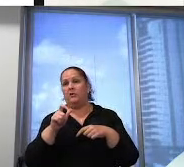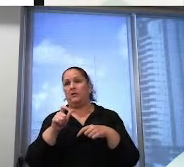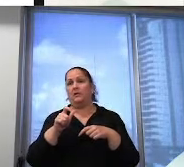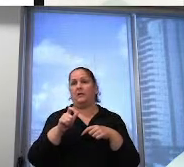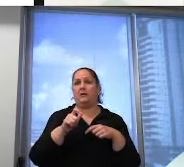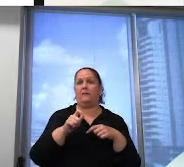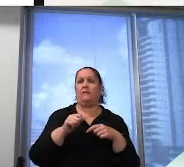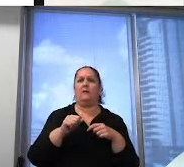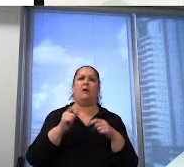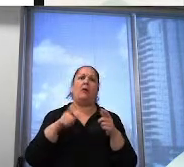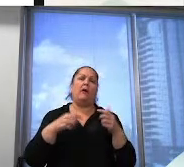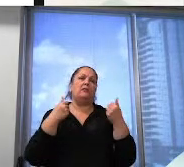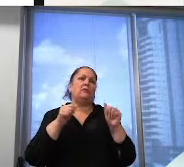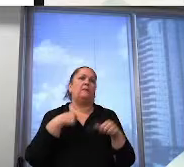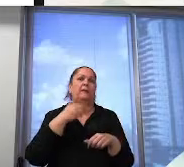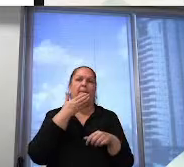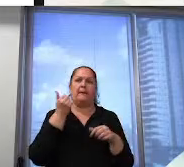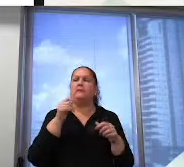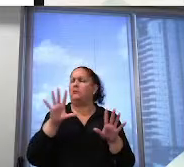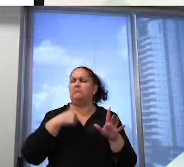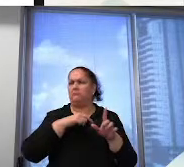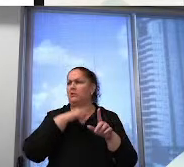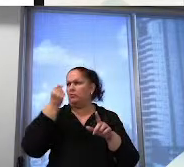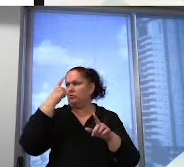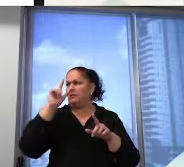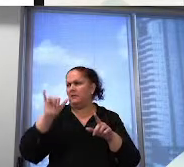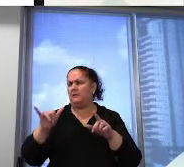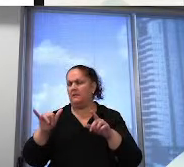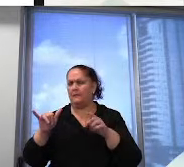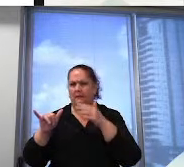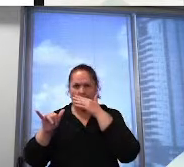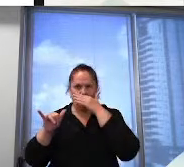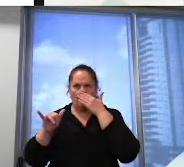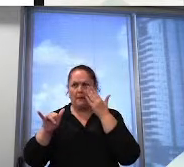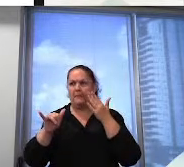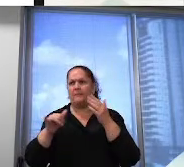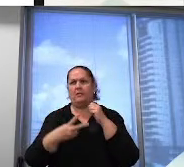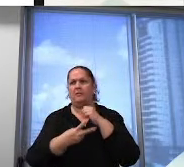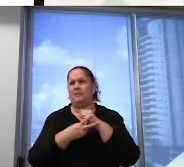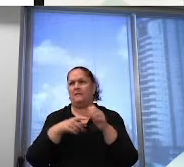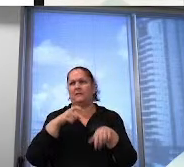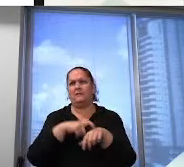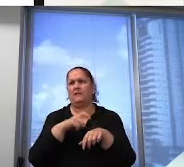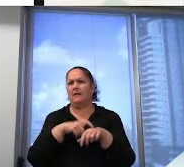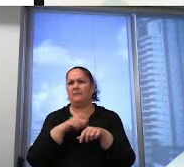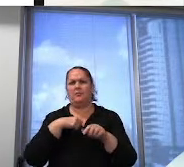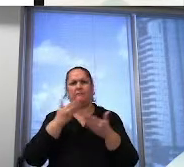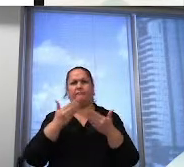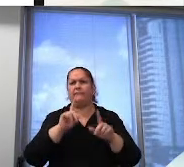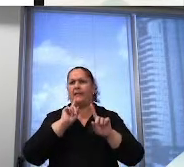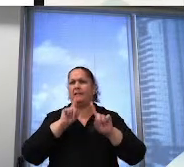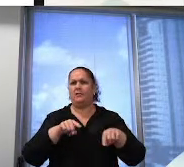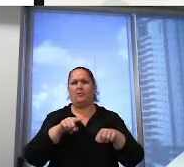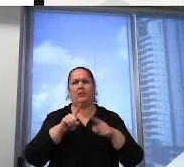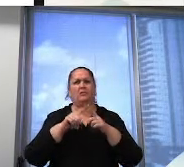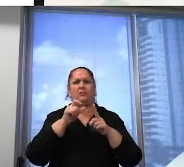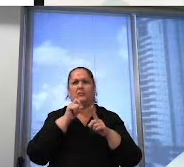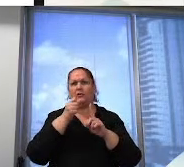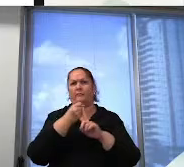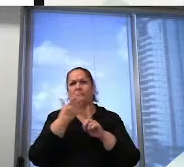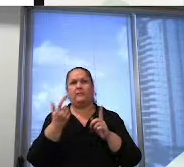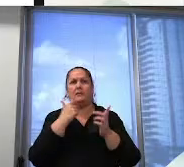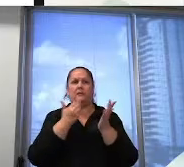append some version of "we're doing the best we can." Everybody understands that, and so it saves time if you answer the question.